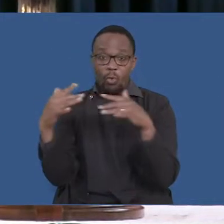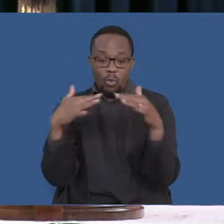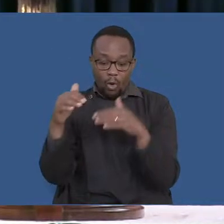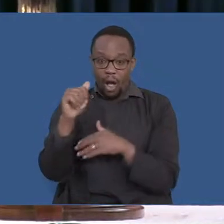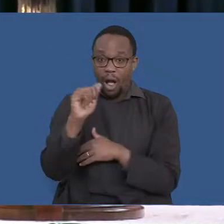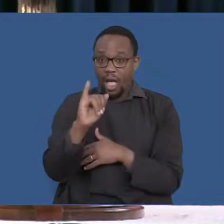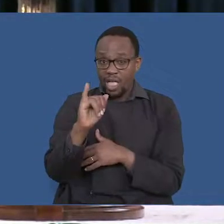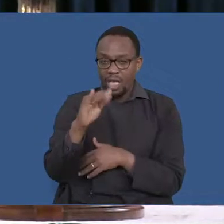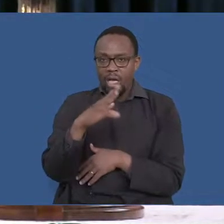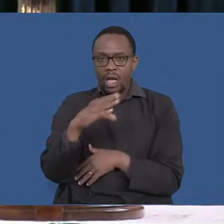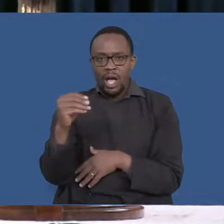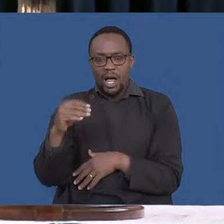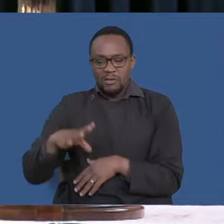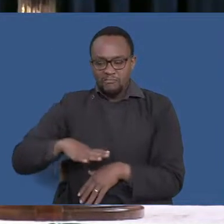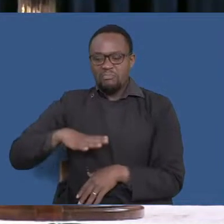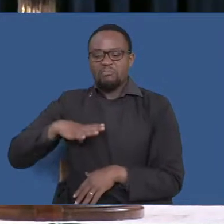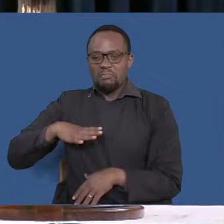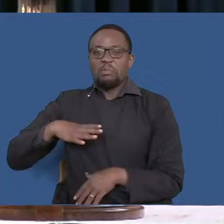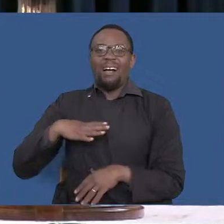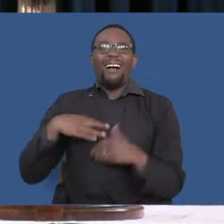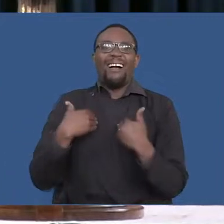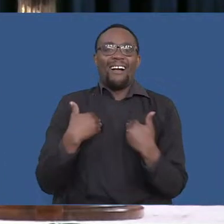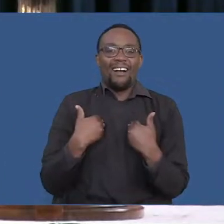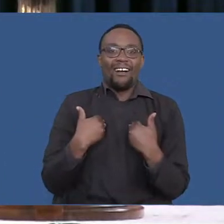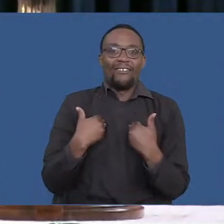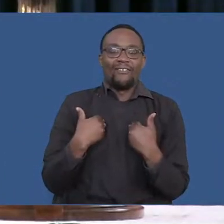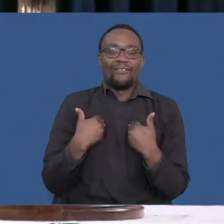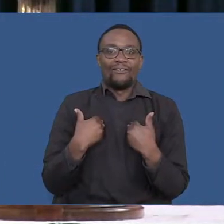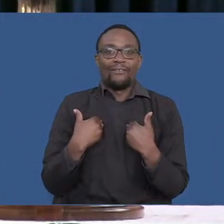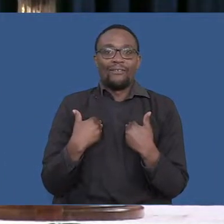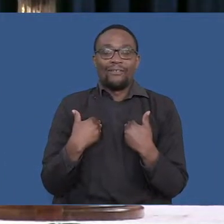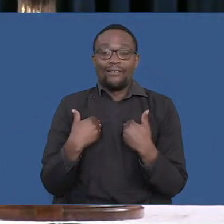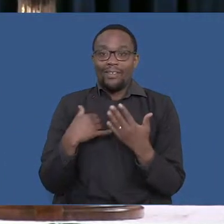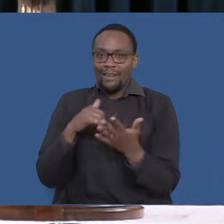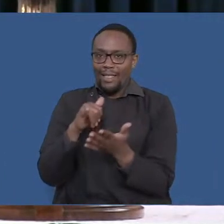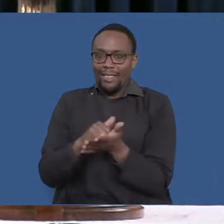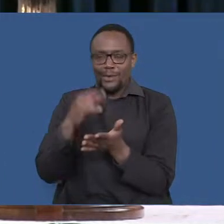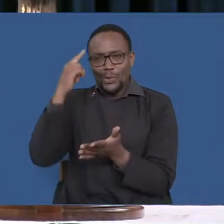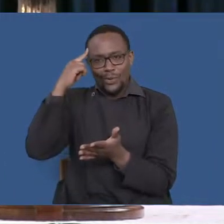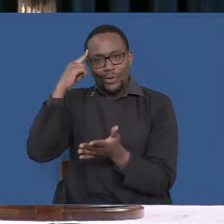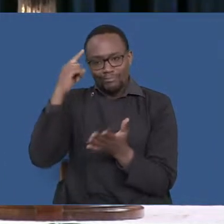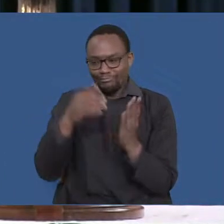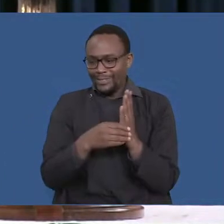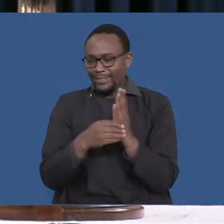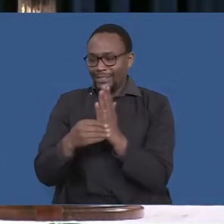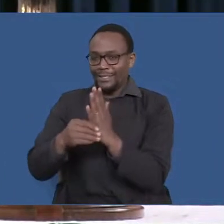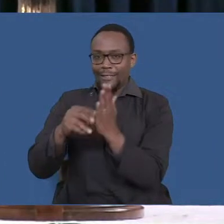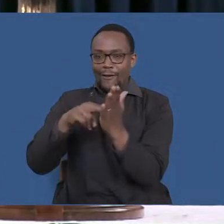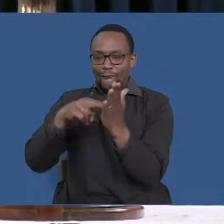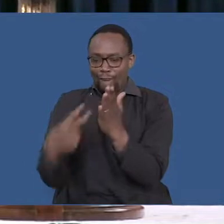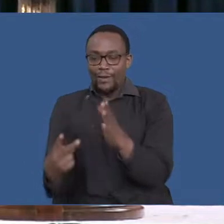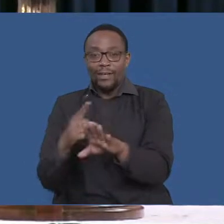were arrogant and proud because they had conquered Jericho, and that assumption leads them to defeat when